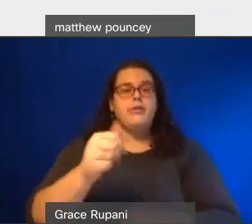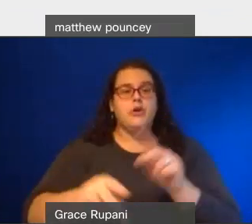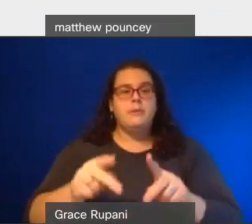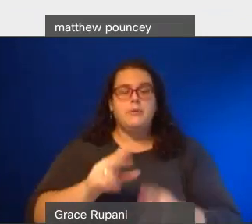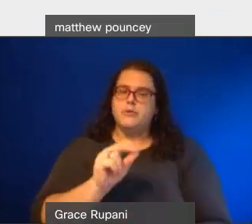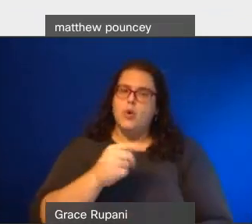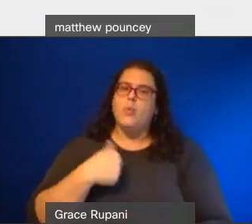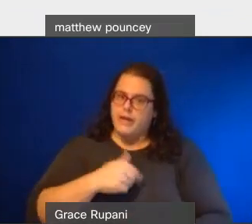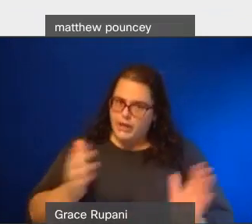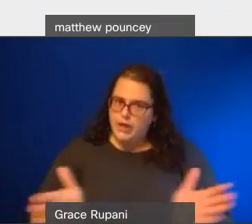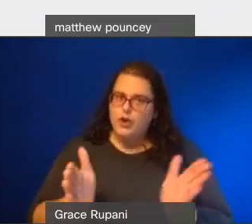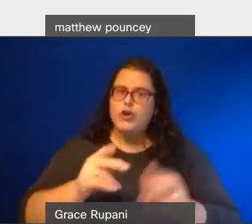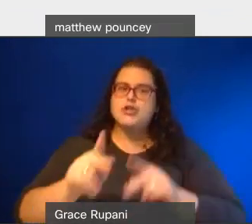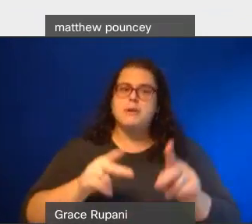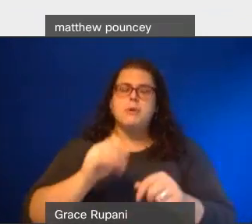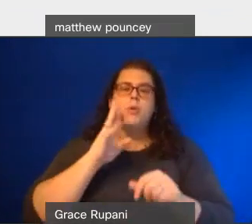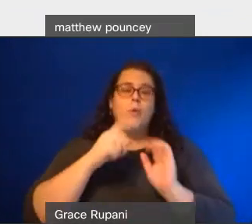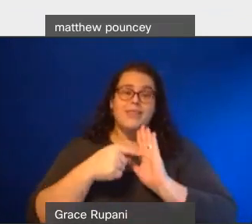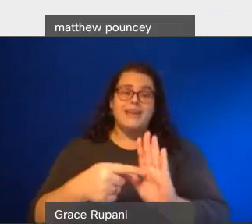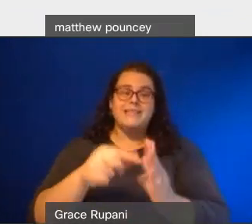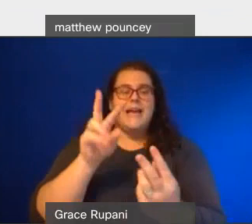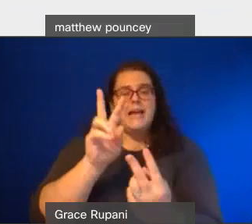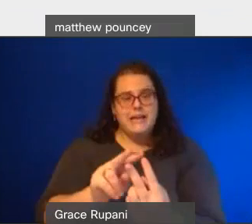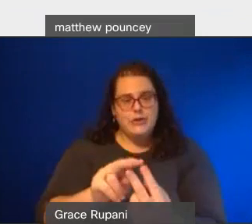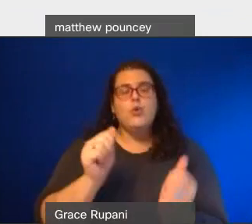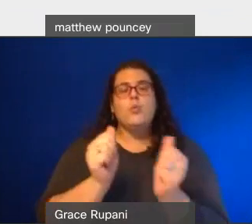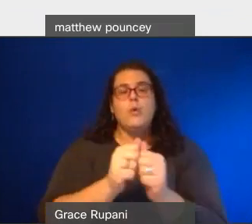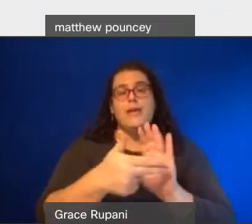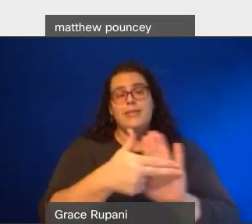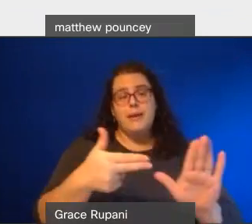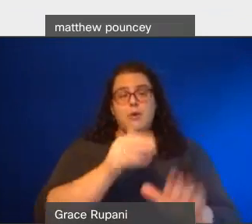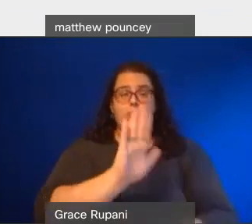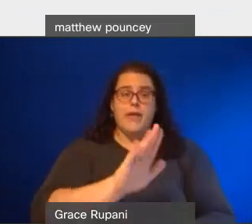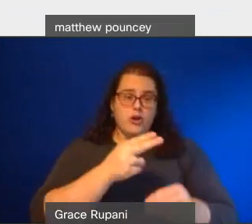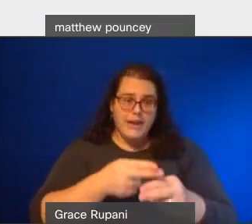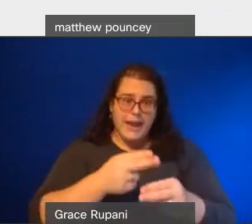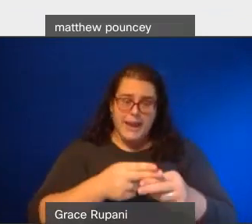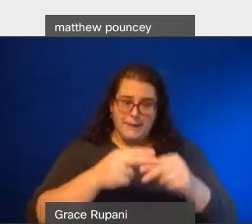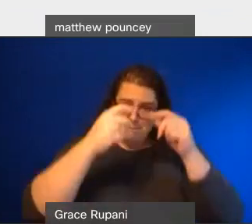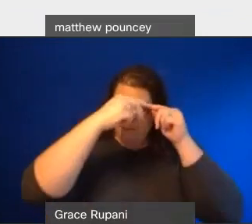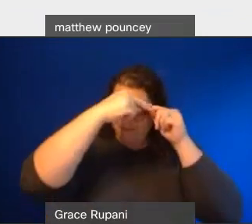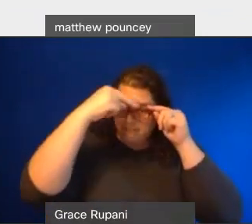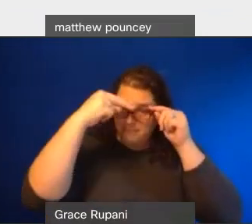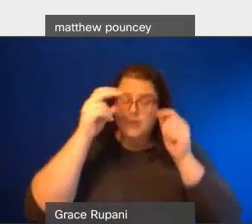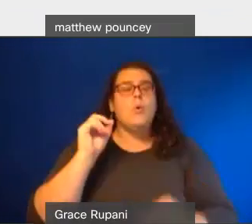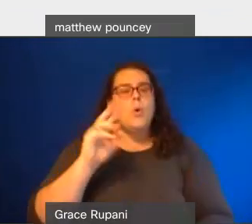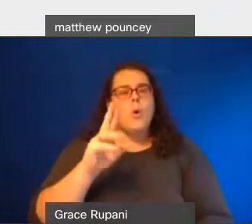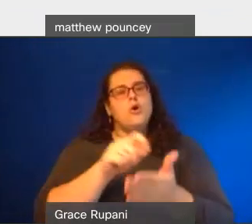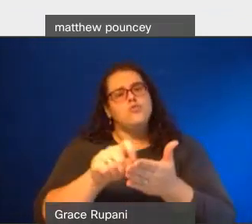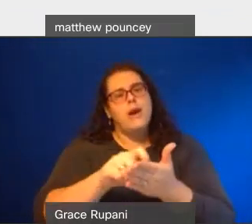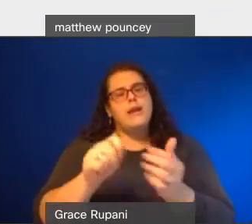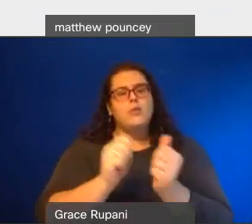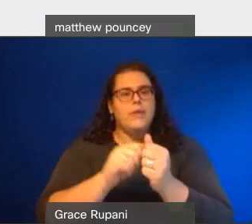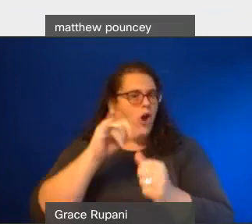to indicate either with a label their name or writing with permanent marker on the strap,